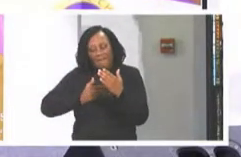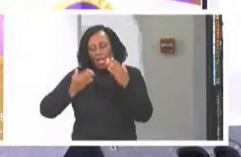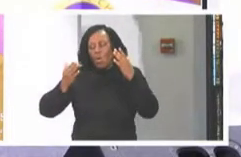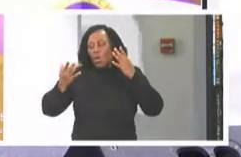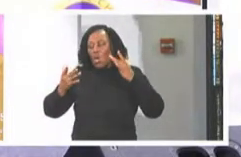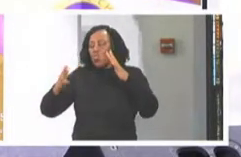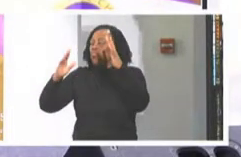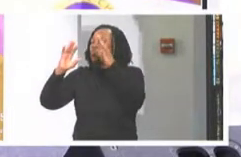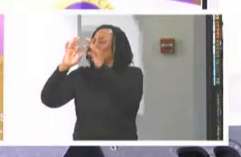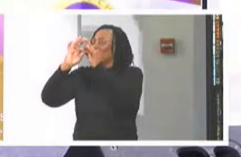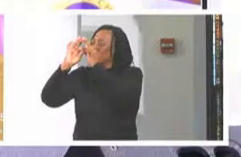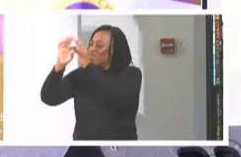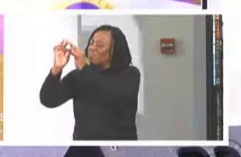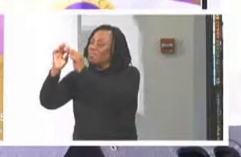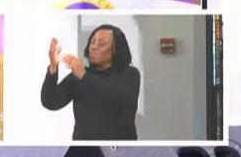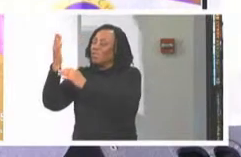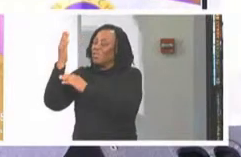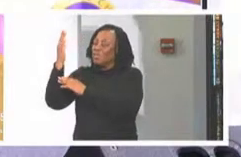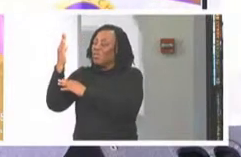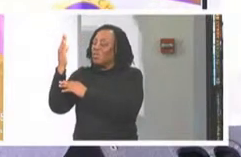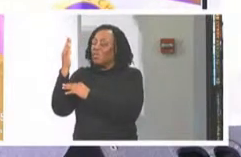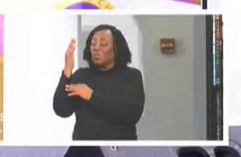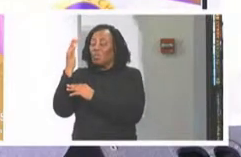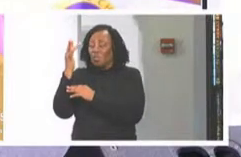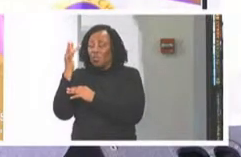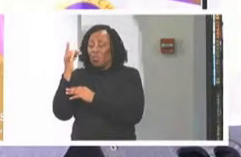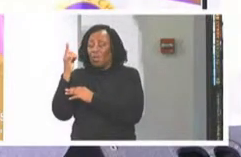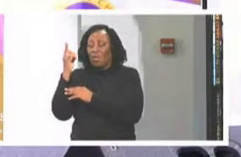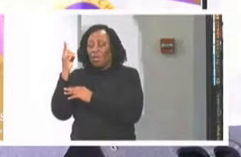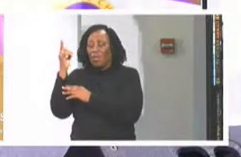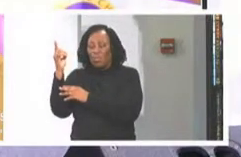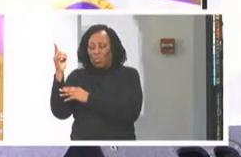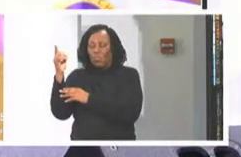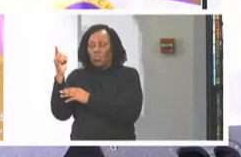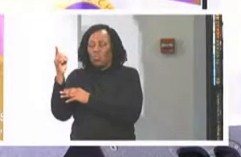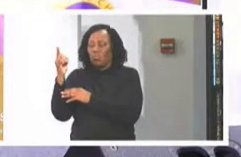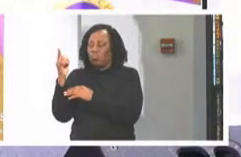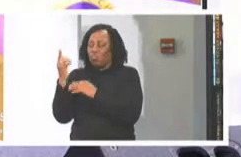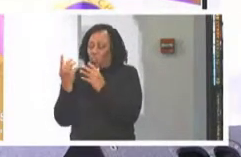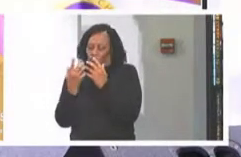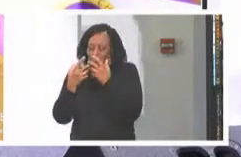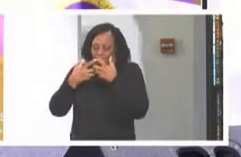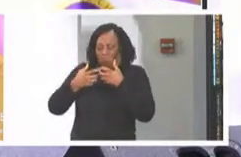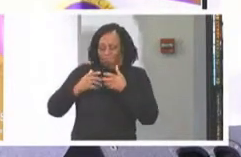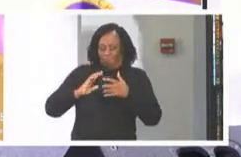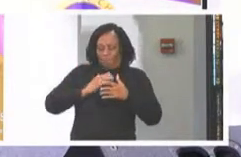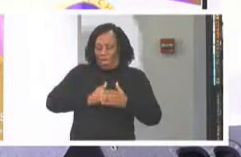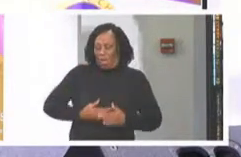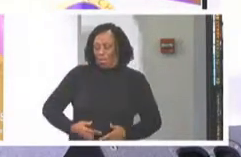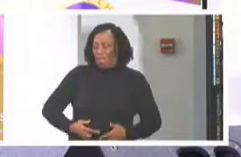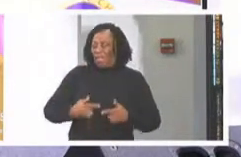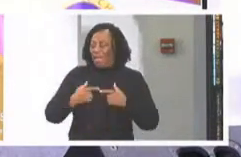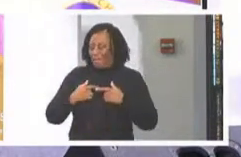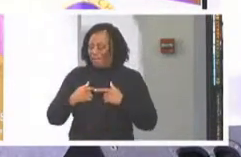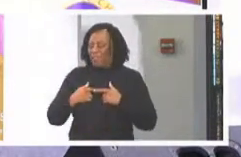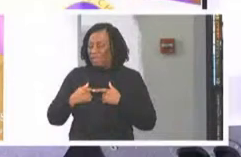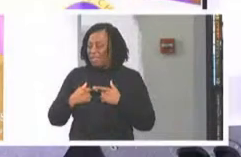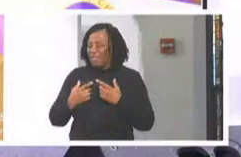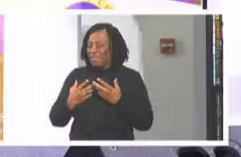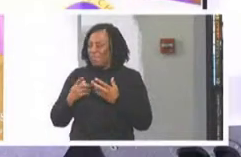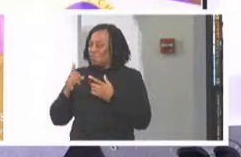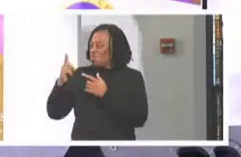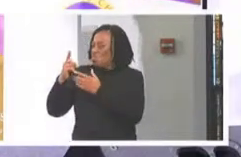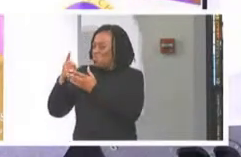belongs to you. Because God, it was you who put us back together again. And God, we know it will be you who will put our marriages